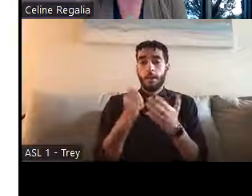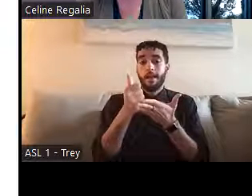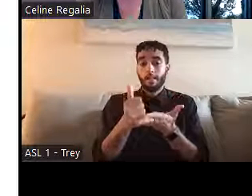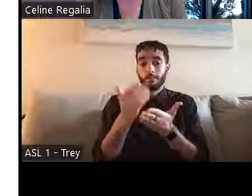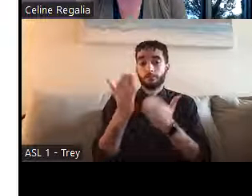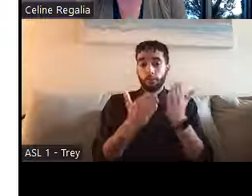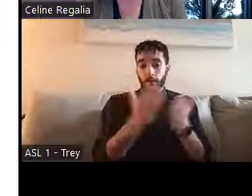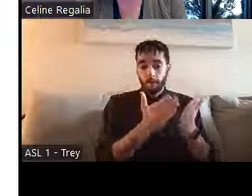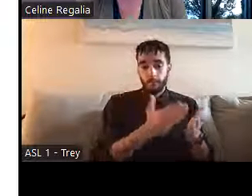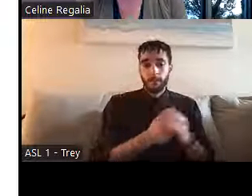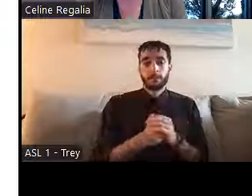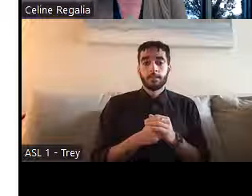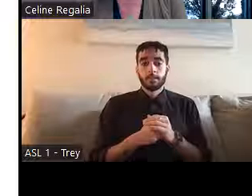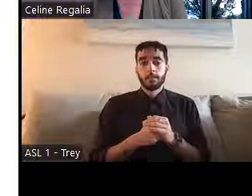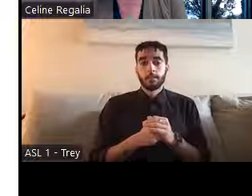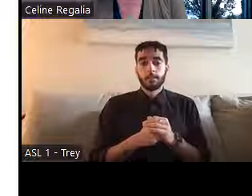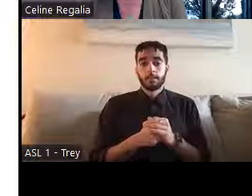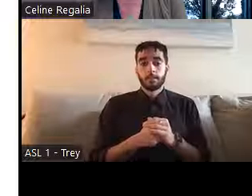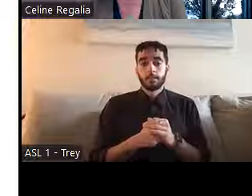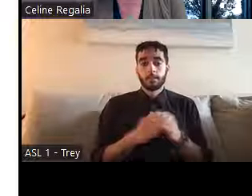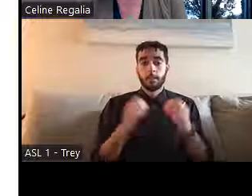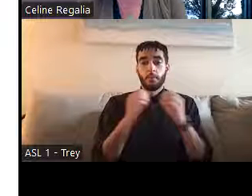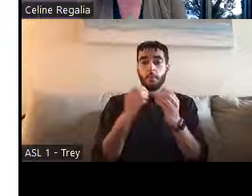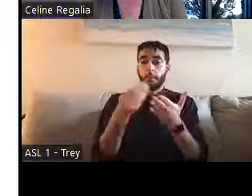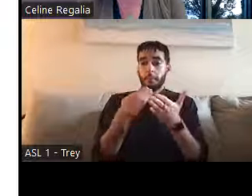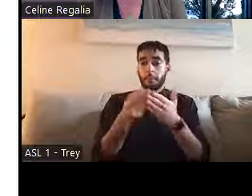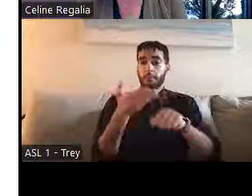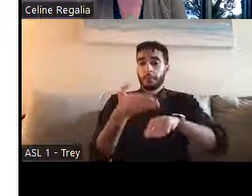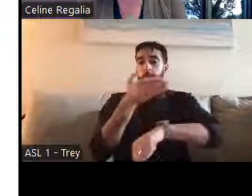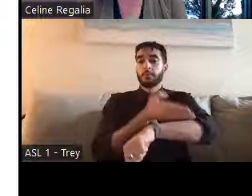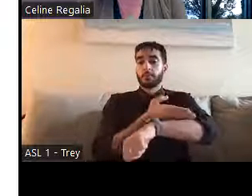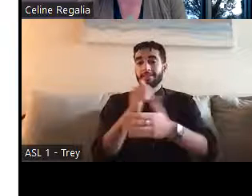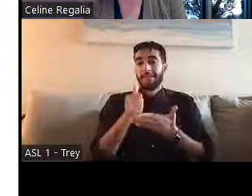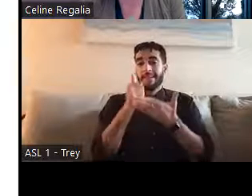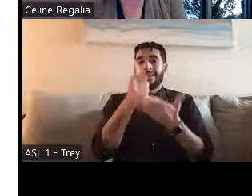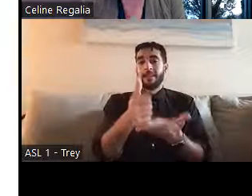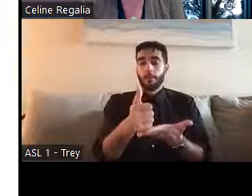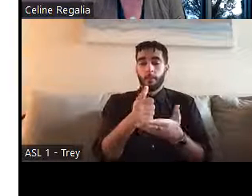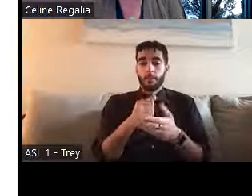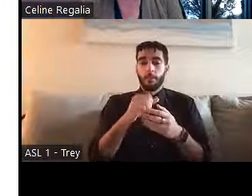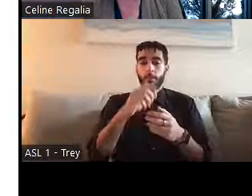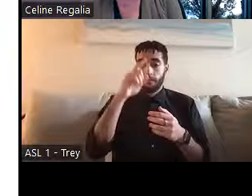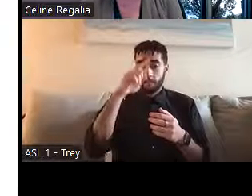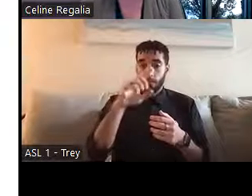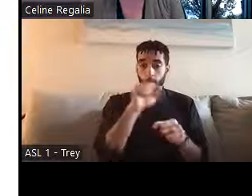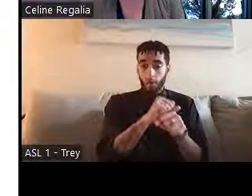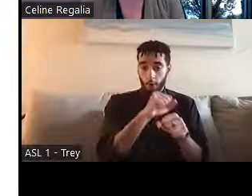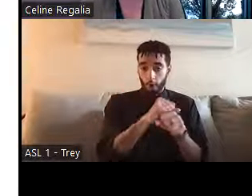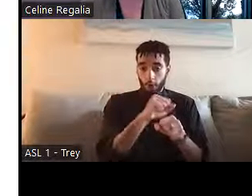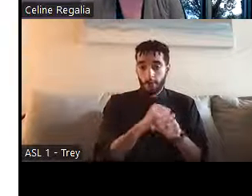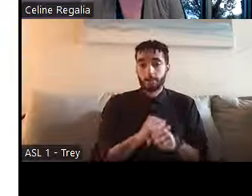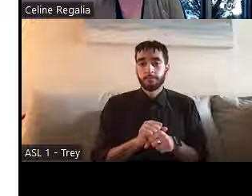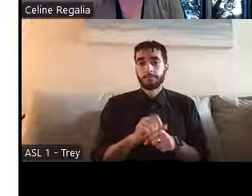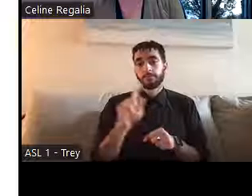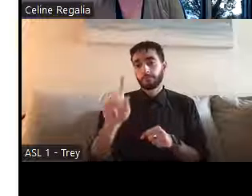bridge funding to support the next phase of our work. And then also identify individuals living with